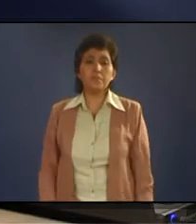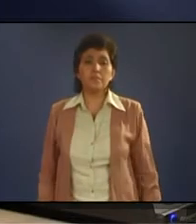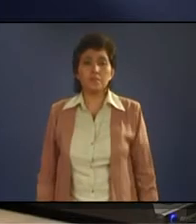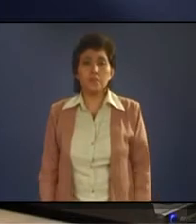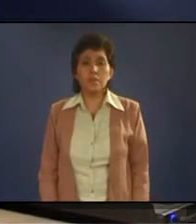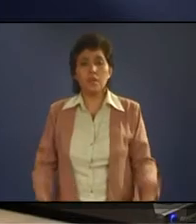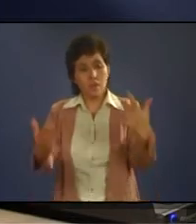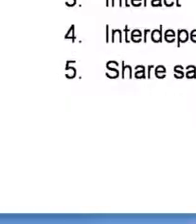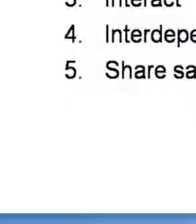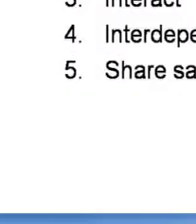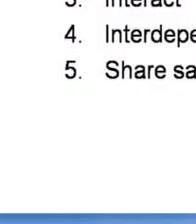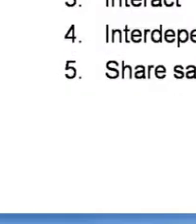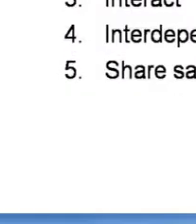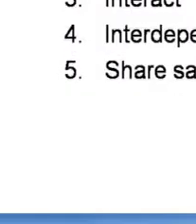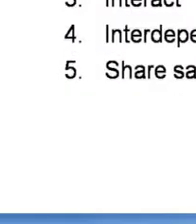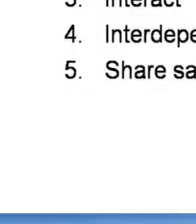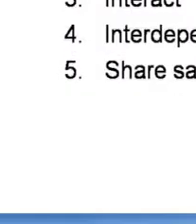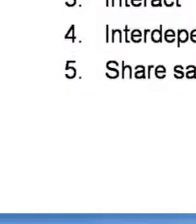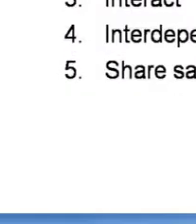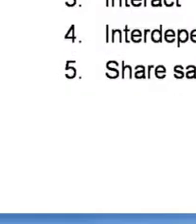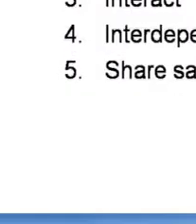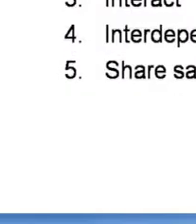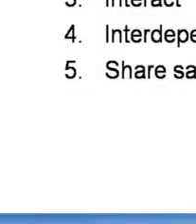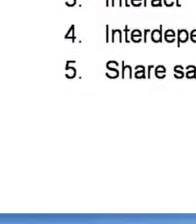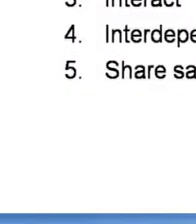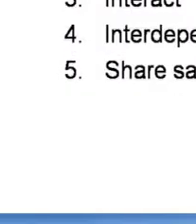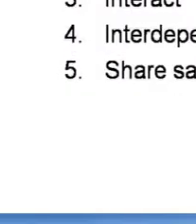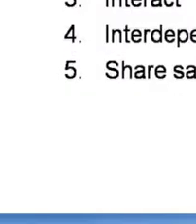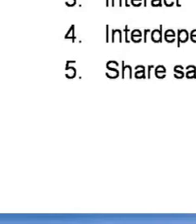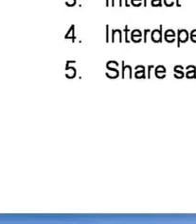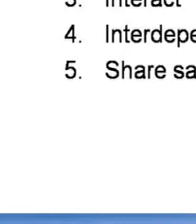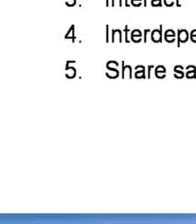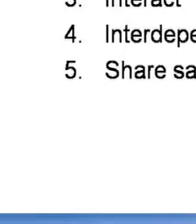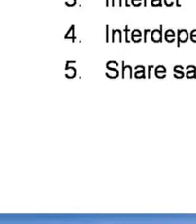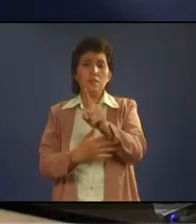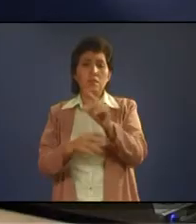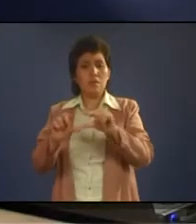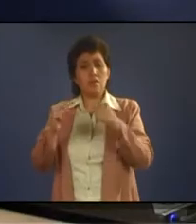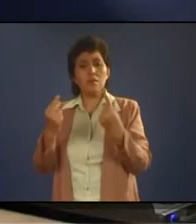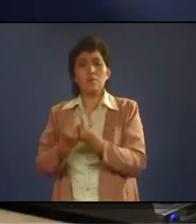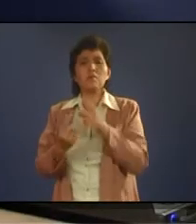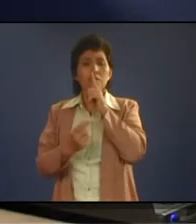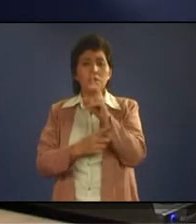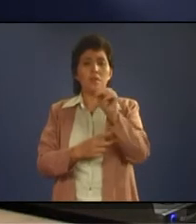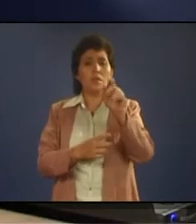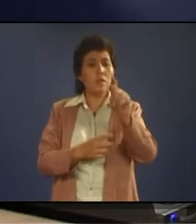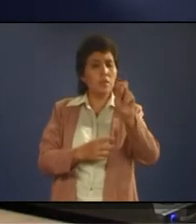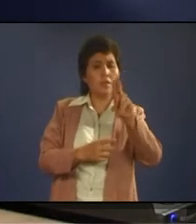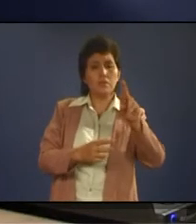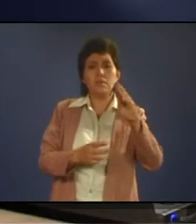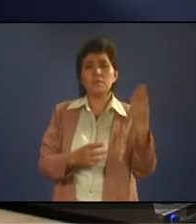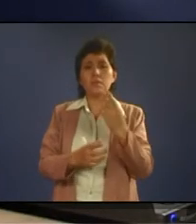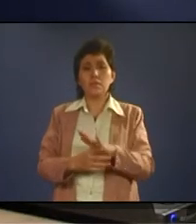Now, what is the nature of group? Okay, before we start a nature of group, I just hope that you can just take out a piece